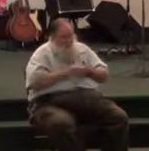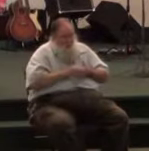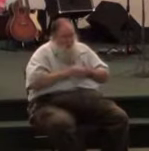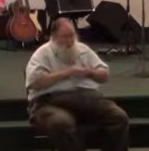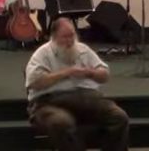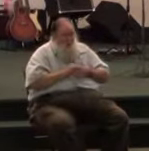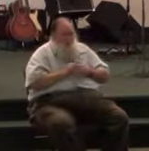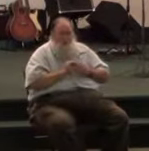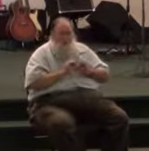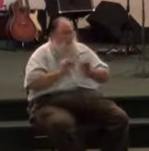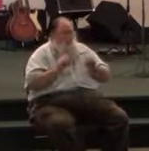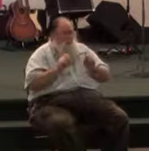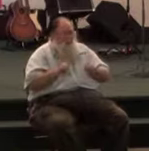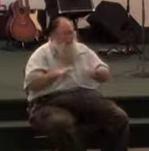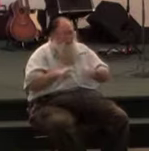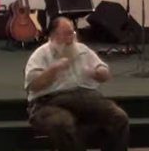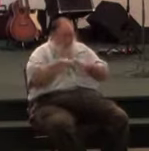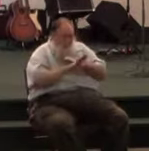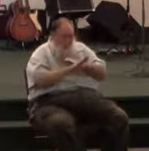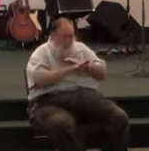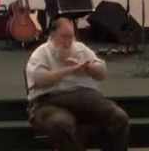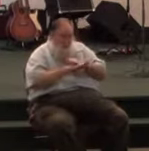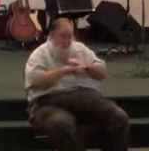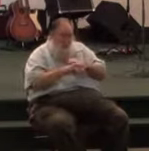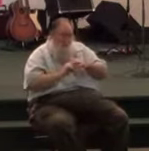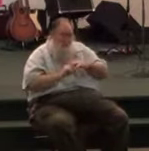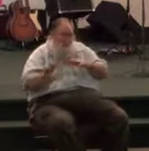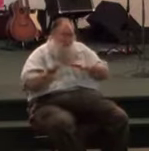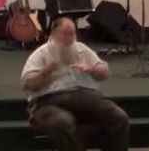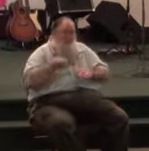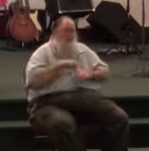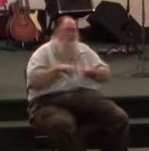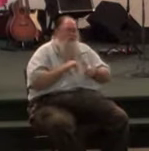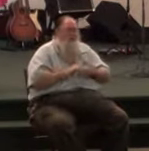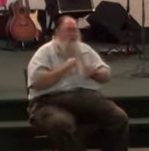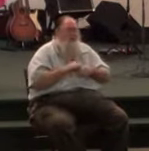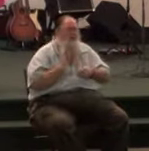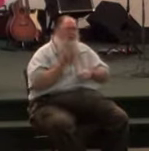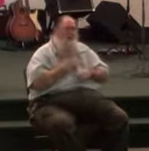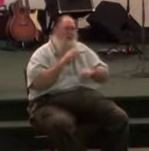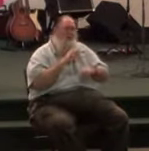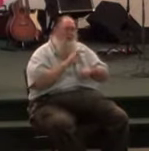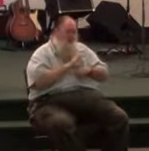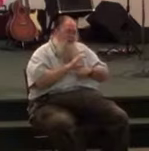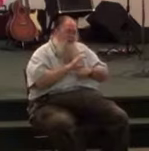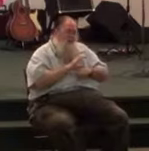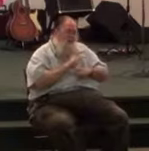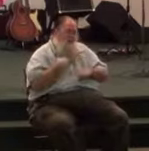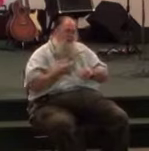out. And we've done that in our churches. We've sealed the doors of our churches